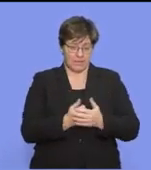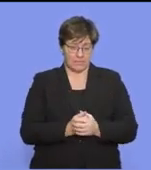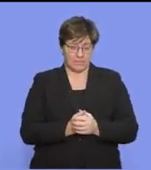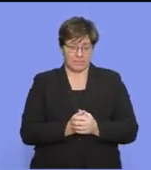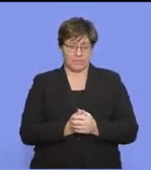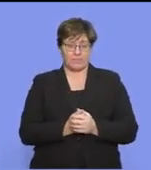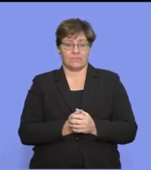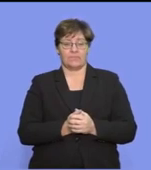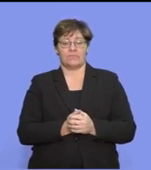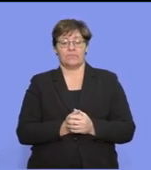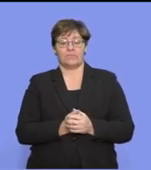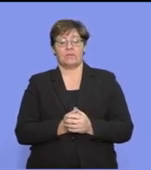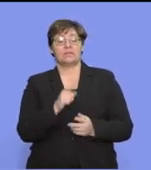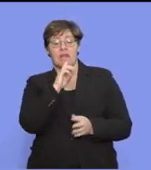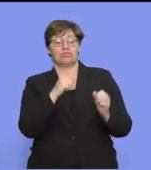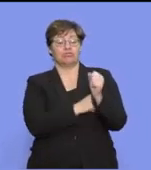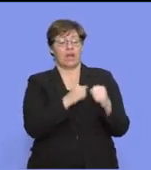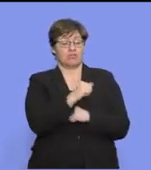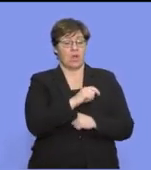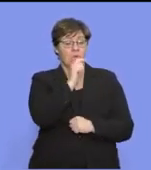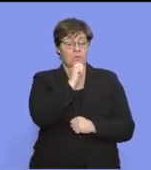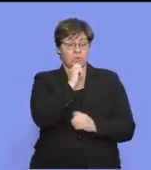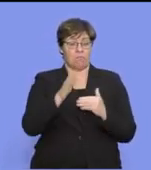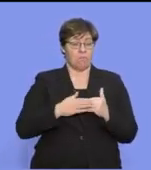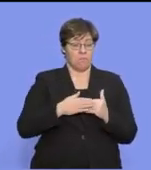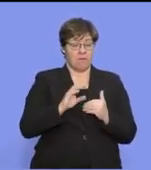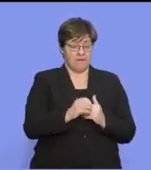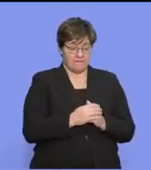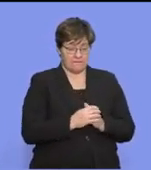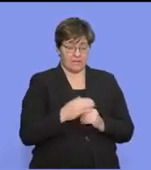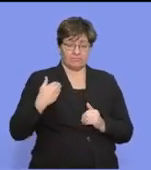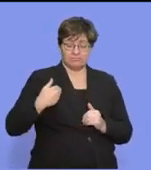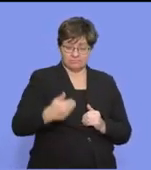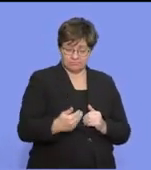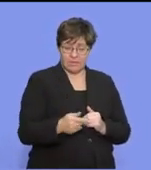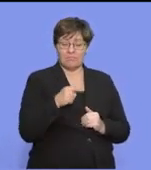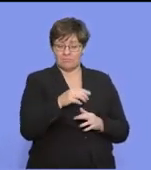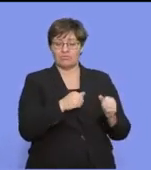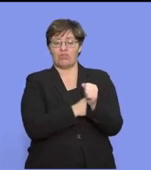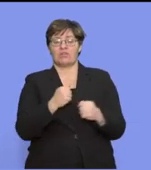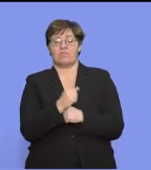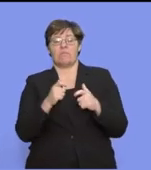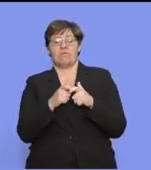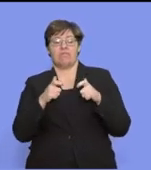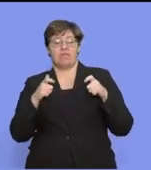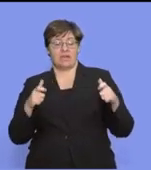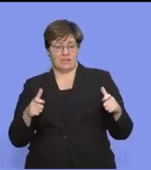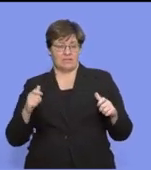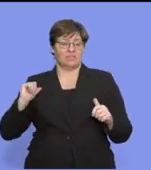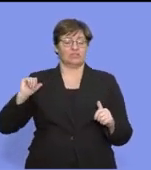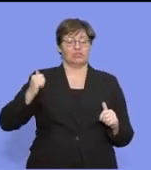that, that if a structure was used more often, that structure then became bigger in the